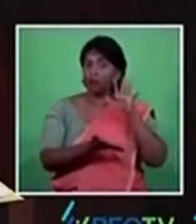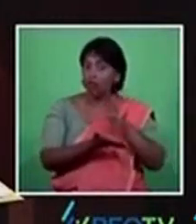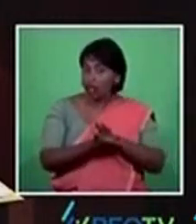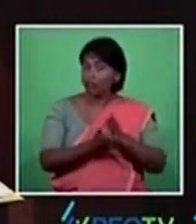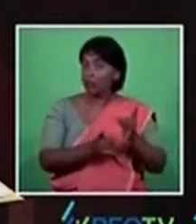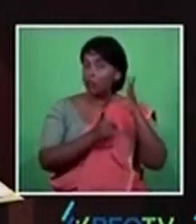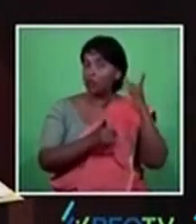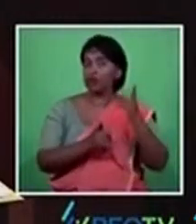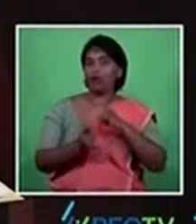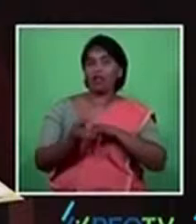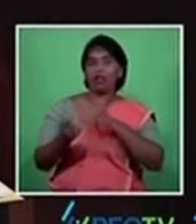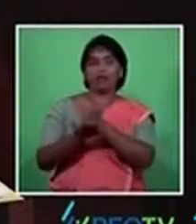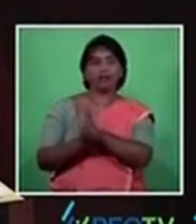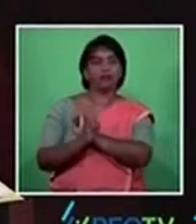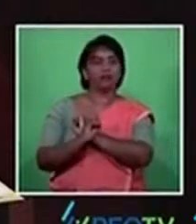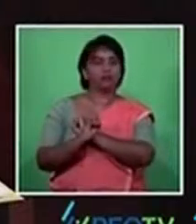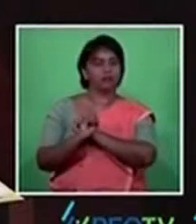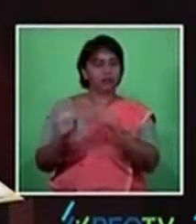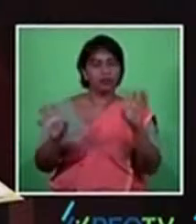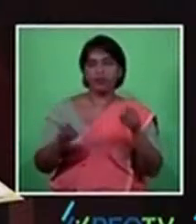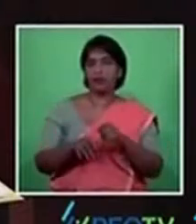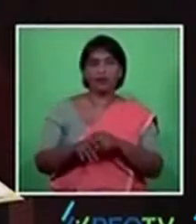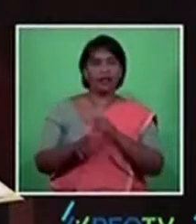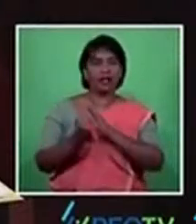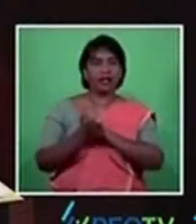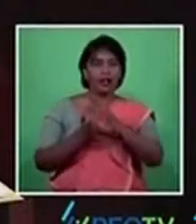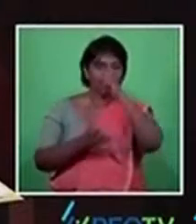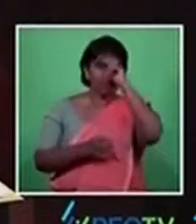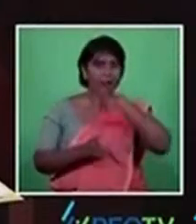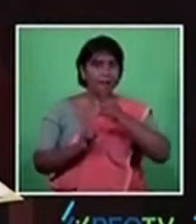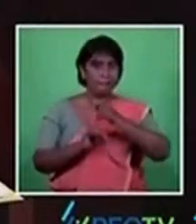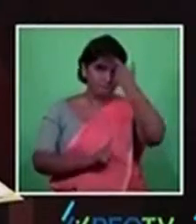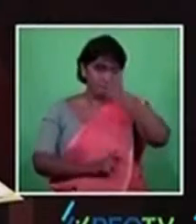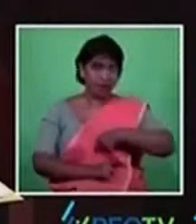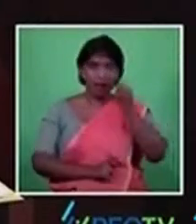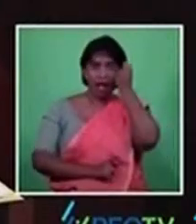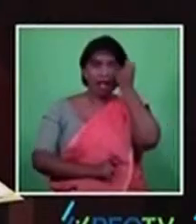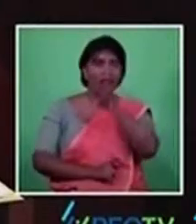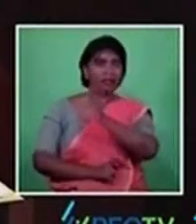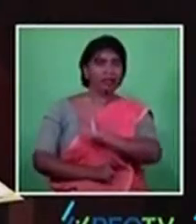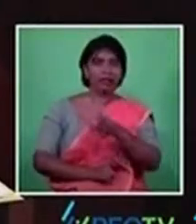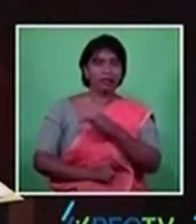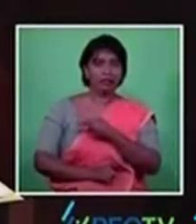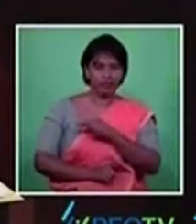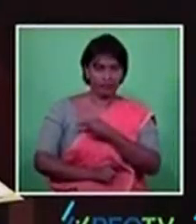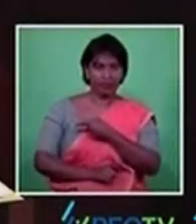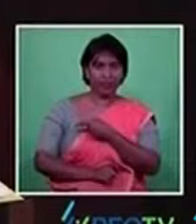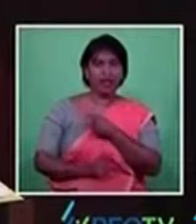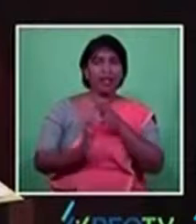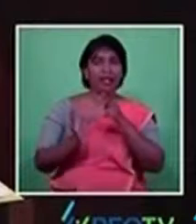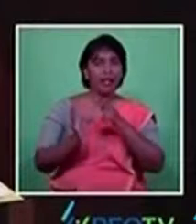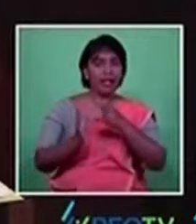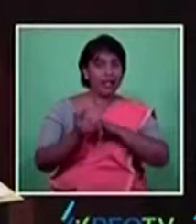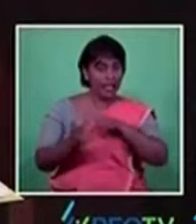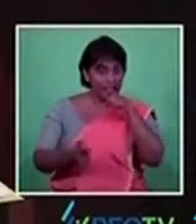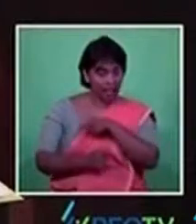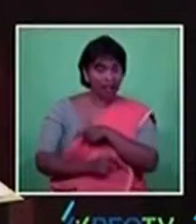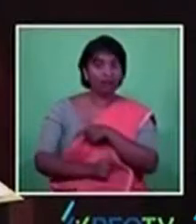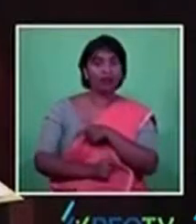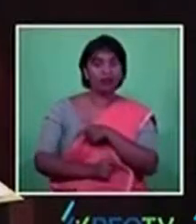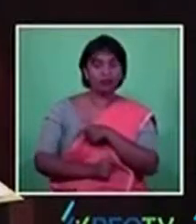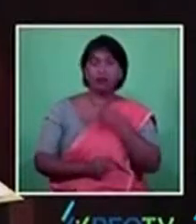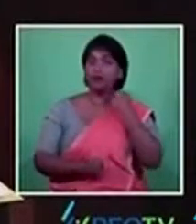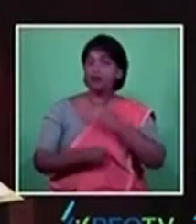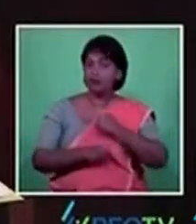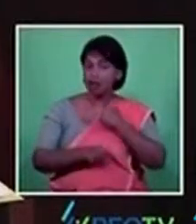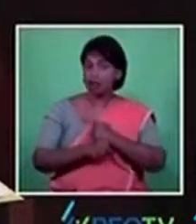Affairs Secretary, he has sent this letter based on a decision taken by the Cabinet. Did the Cabinet reach any decision? Give us a direct answer.